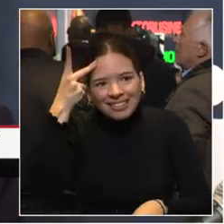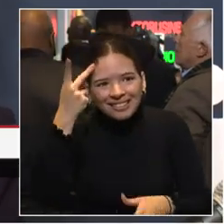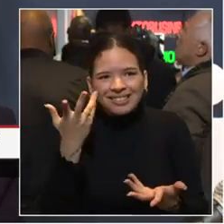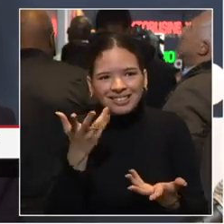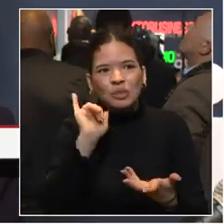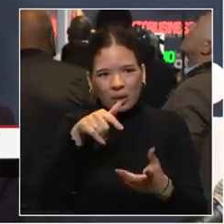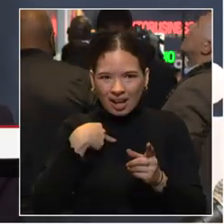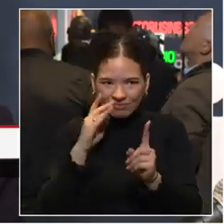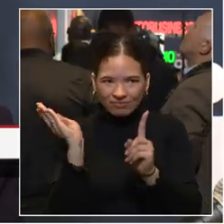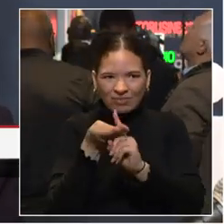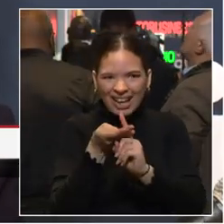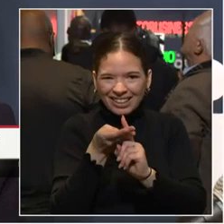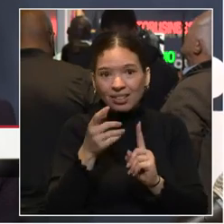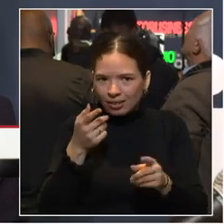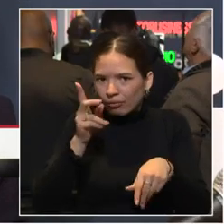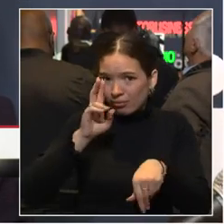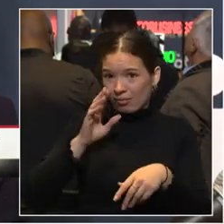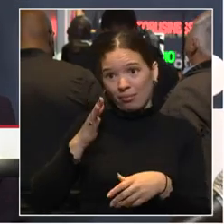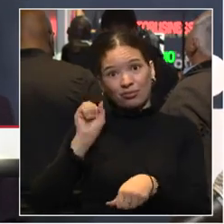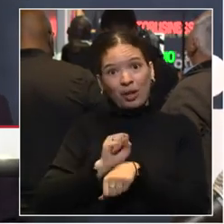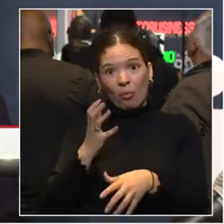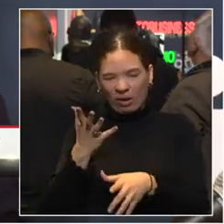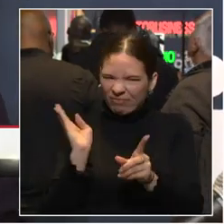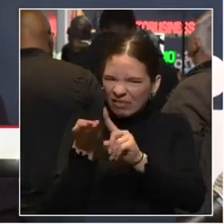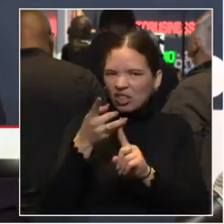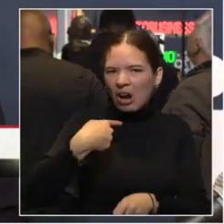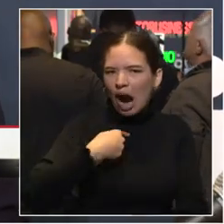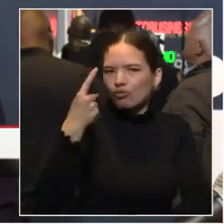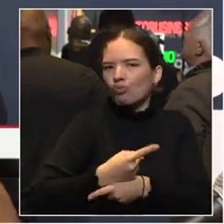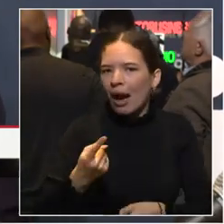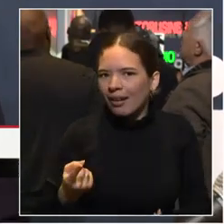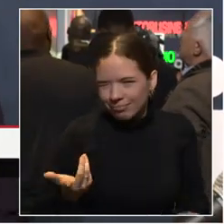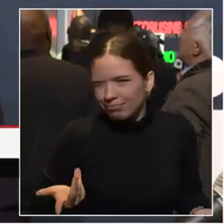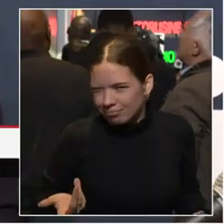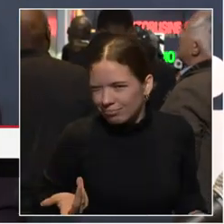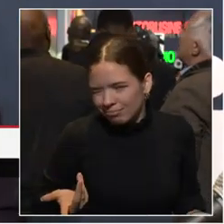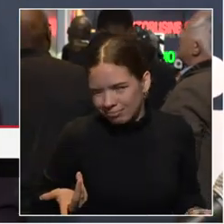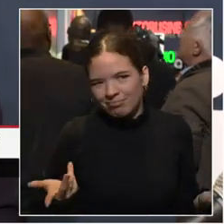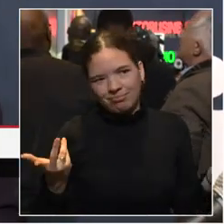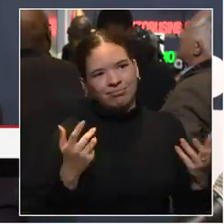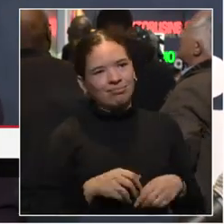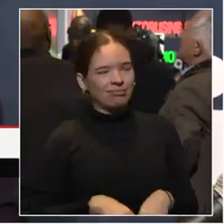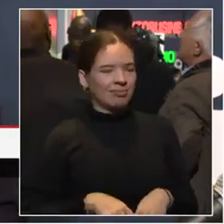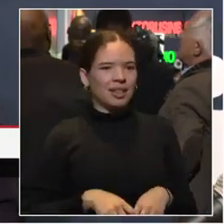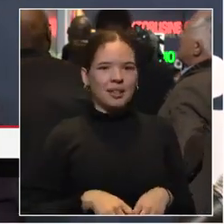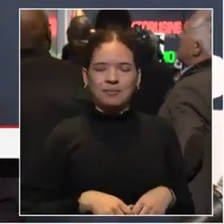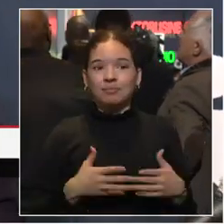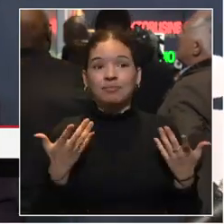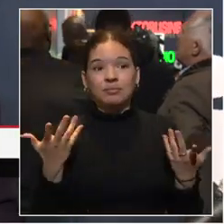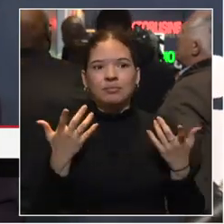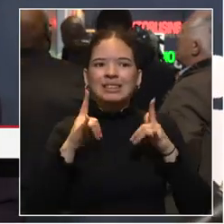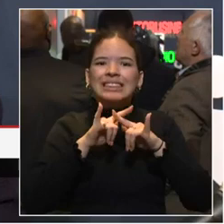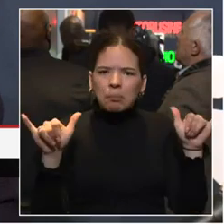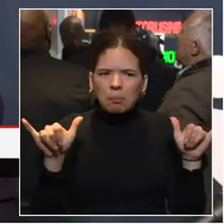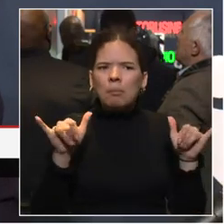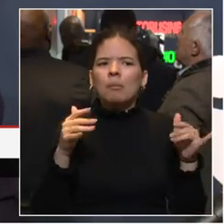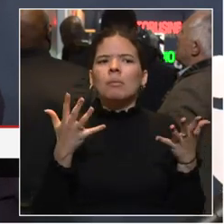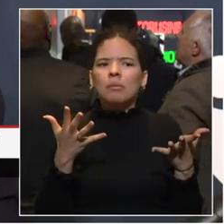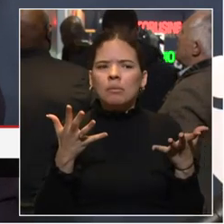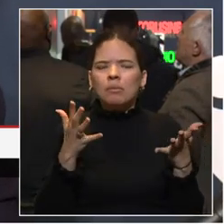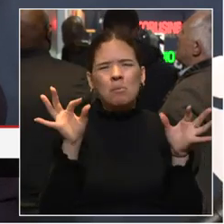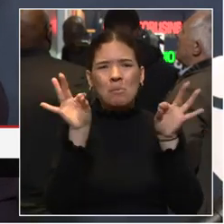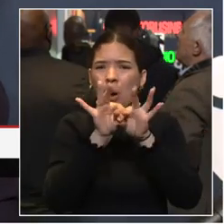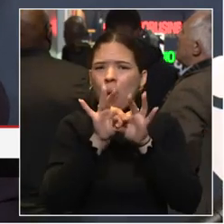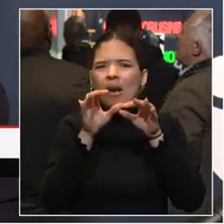have the right answer. That's my job. But it's also to listen and to have an open mind in the